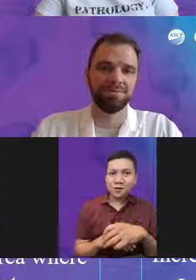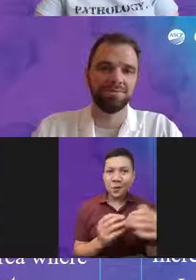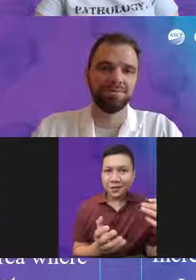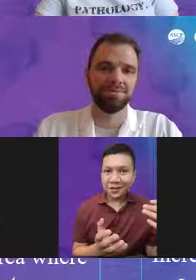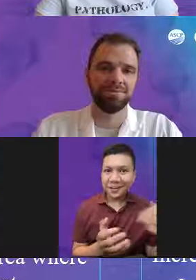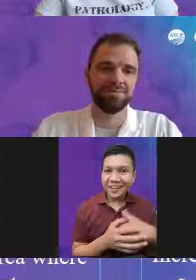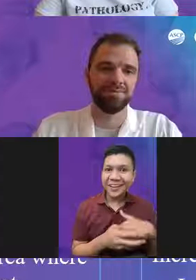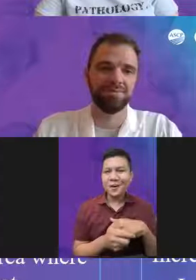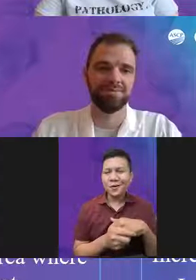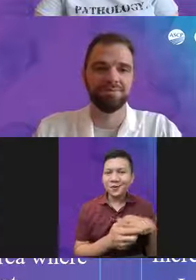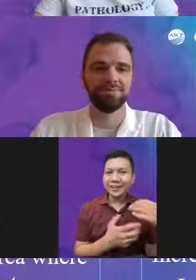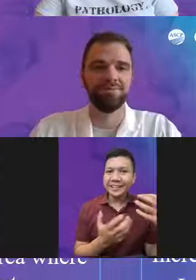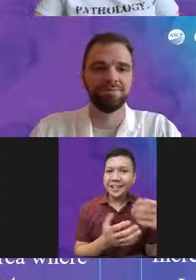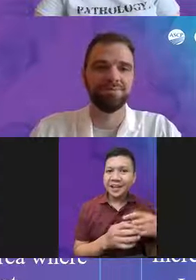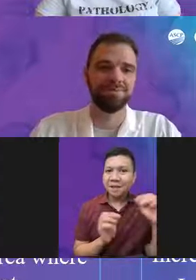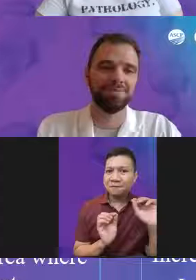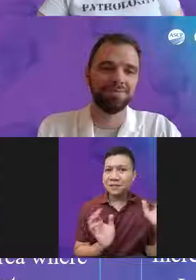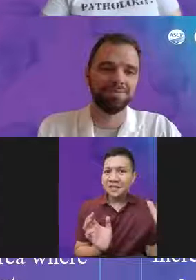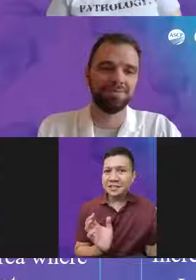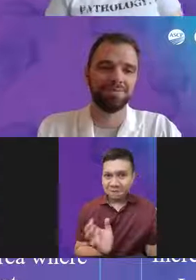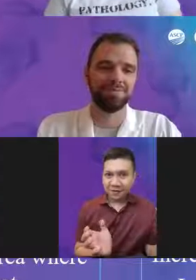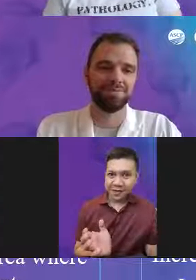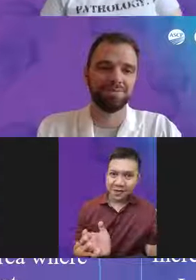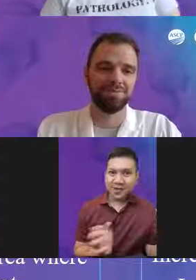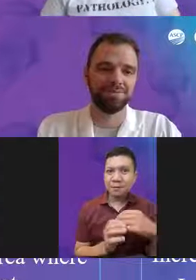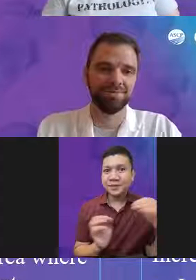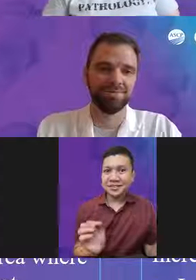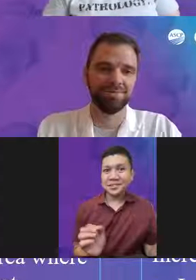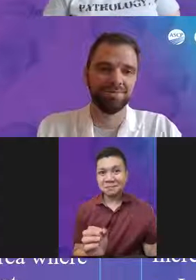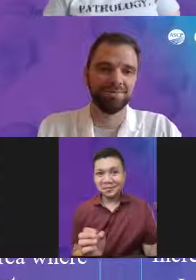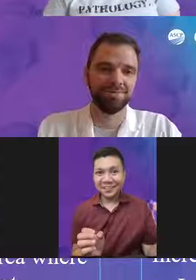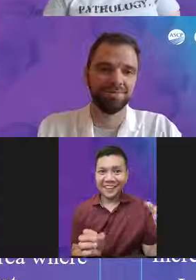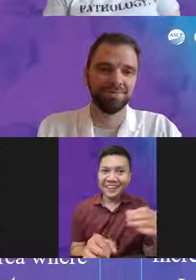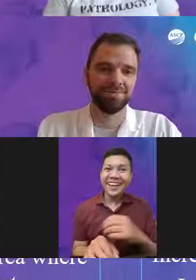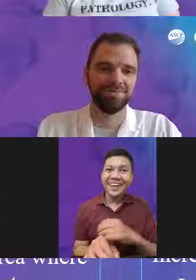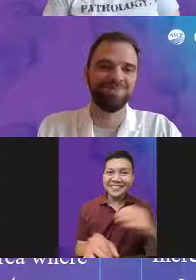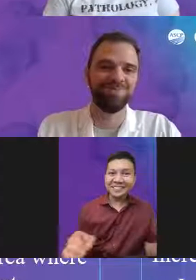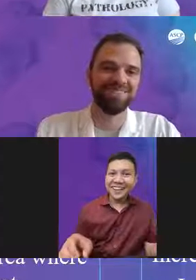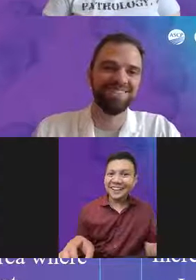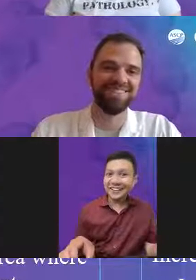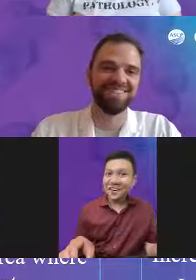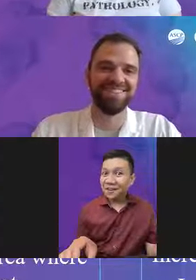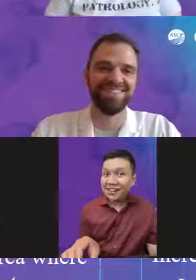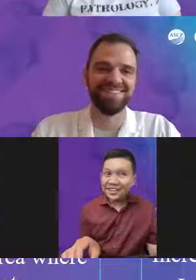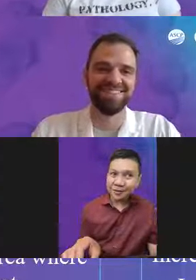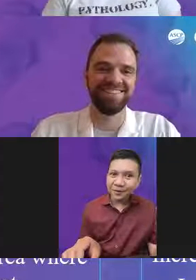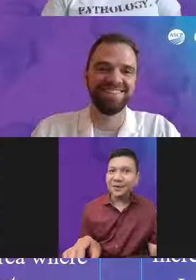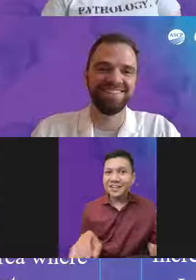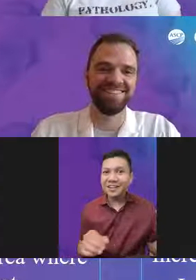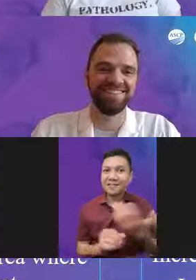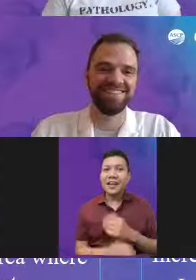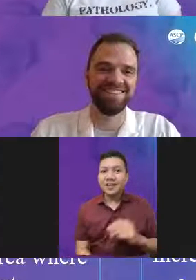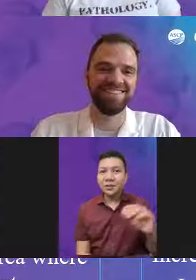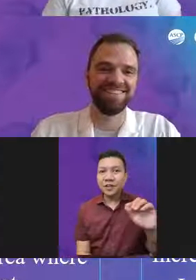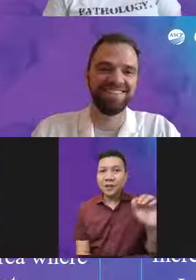going to hone in on, or at least I've recently found out and I'm obsessing with it, is the value of RDW. I